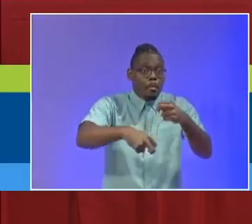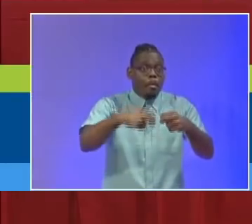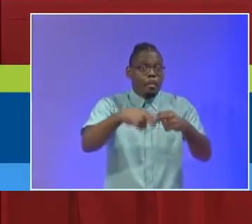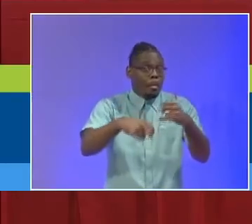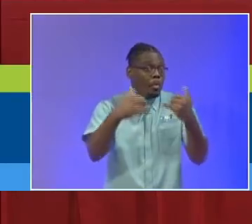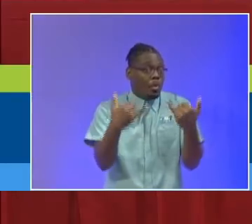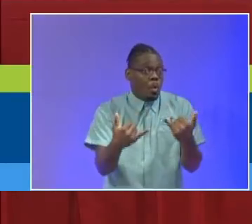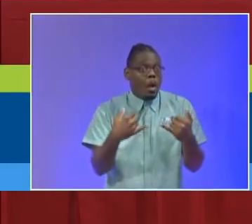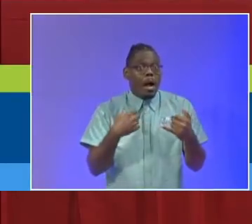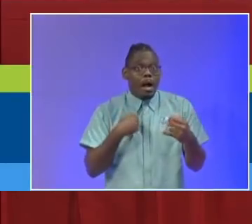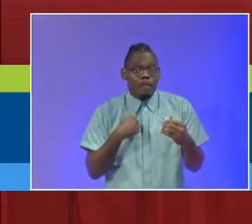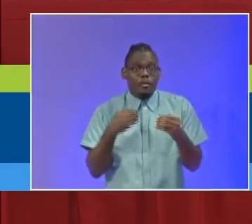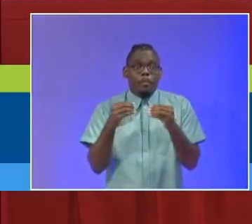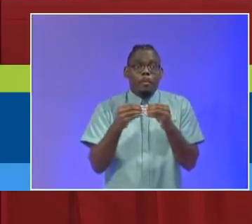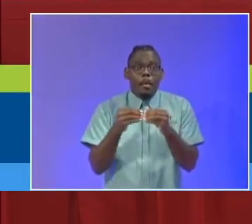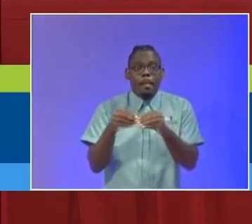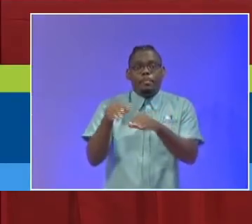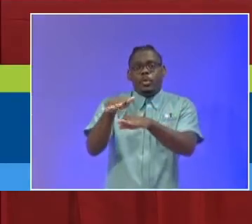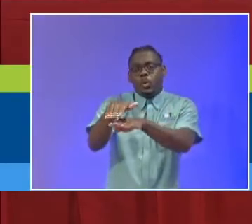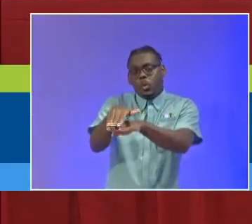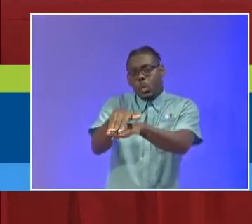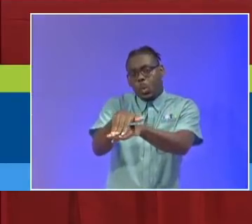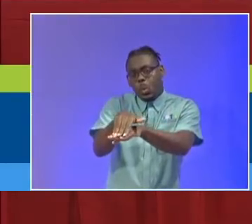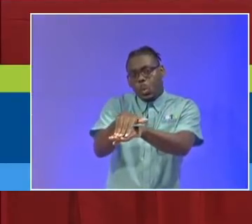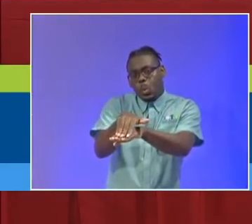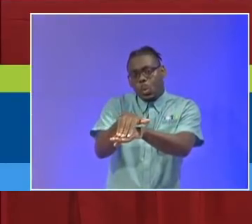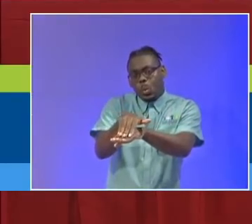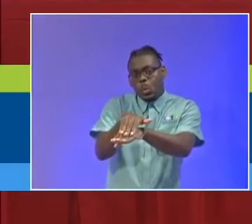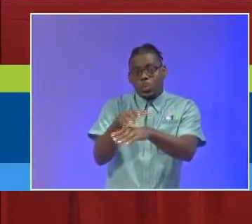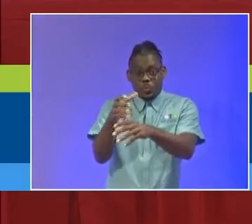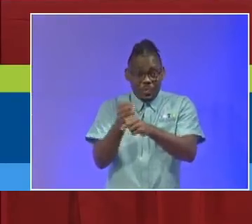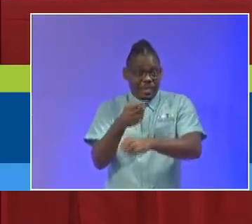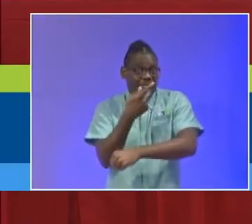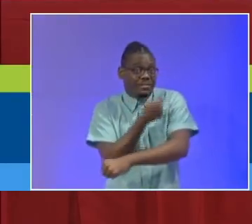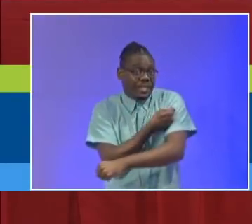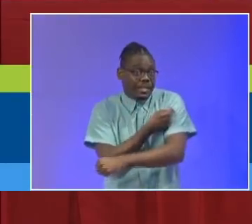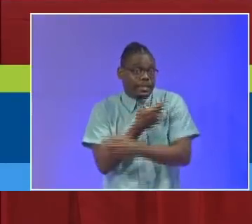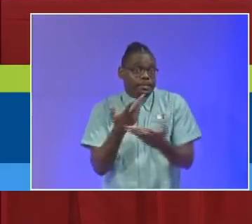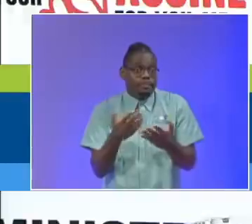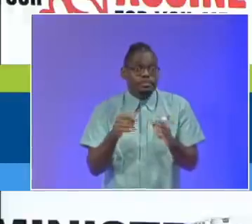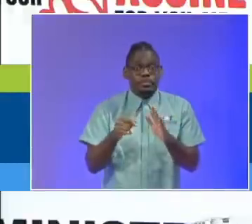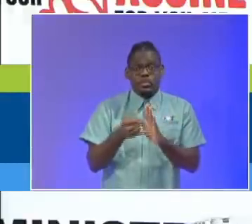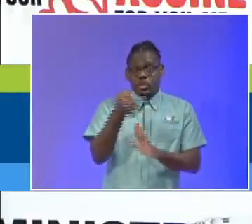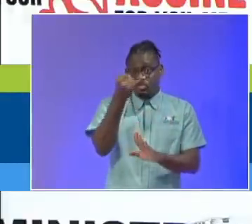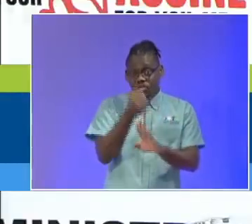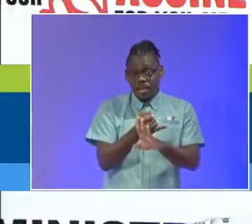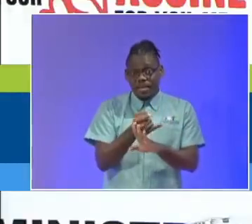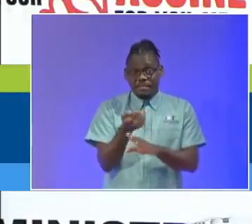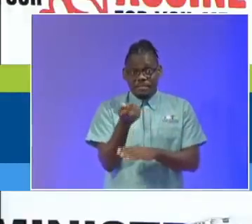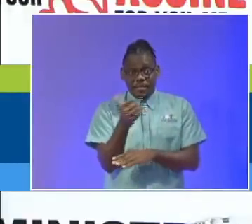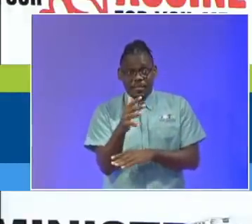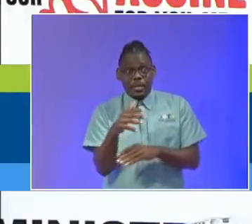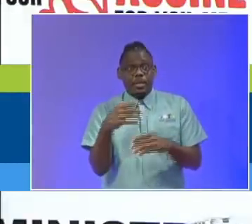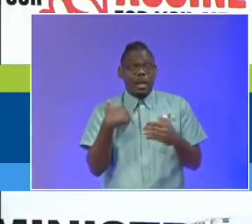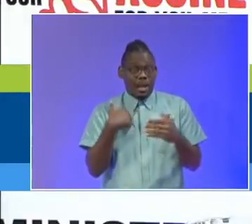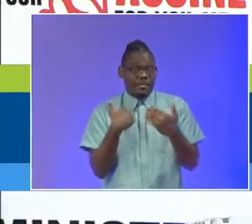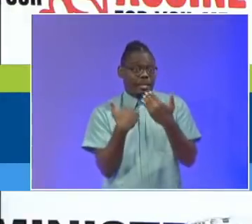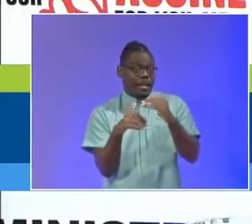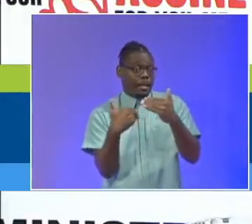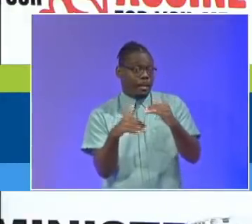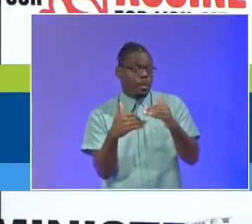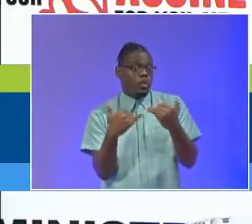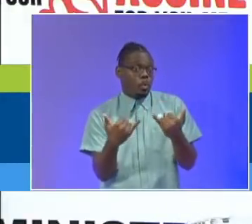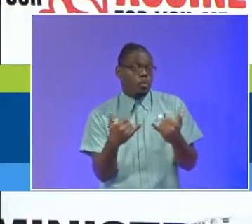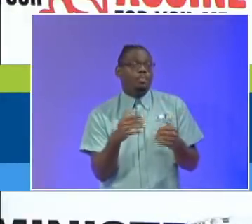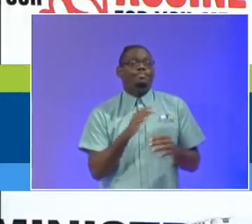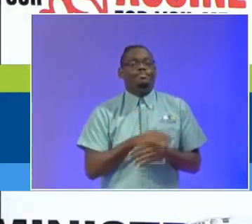sector workers, given that we have a January 15th deadline? Thank you. Thank you. Thank you, Suan. So the issue of private companies